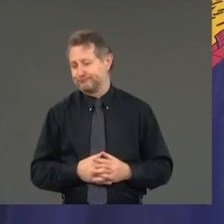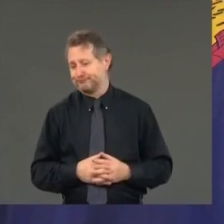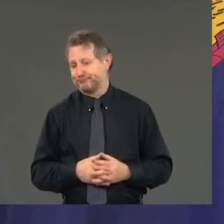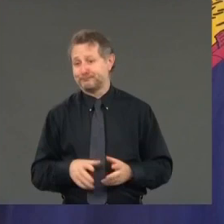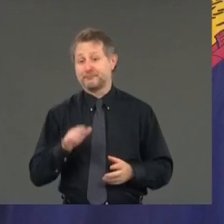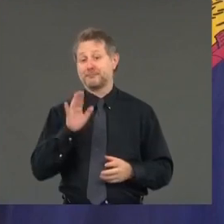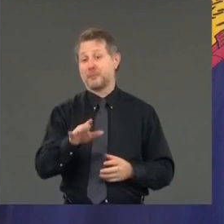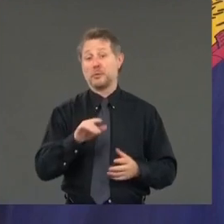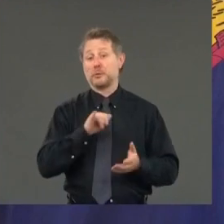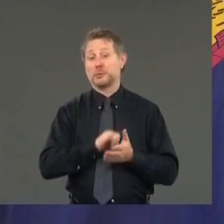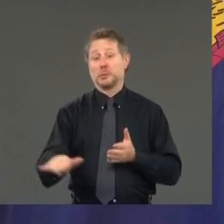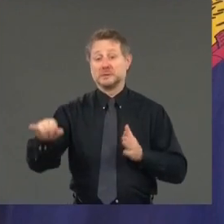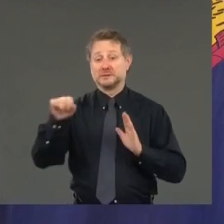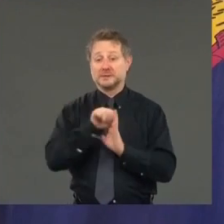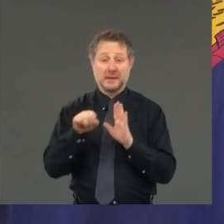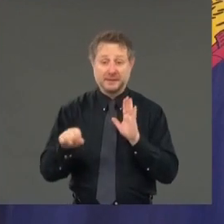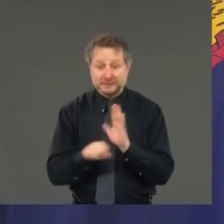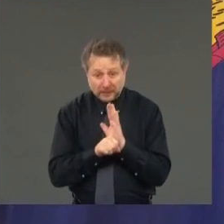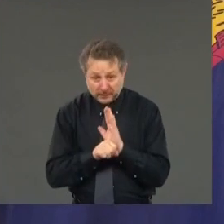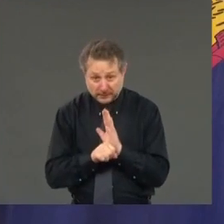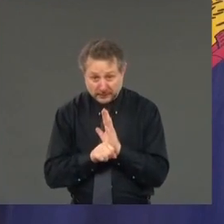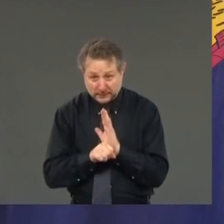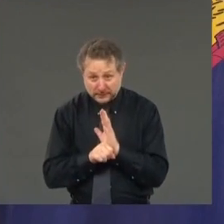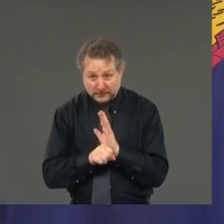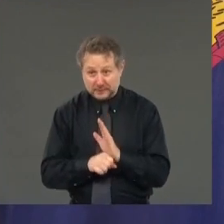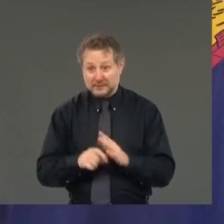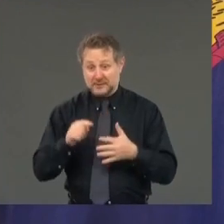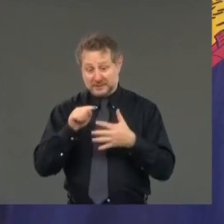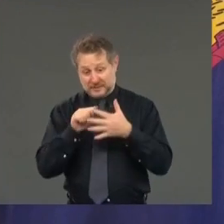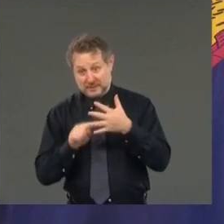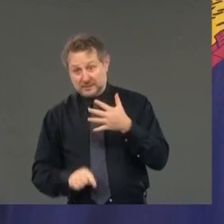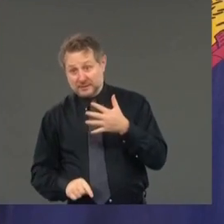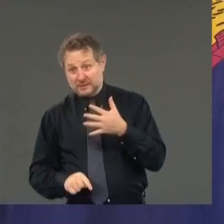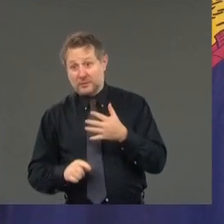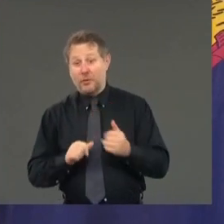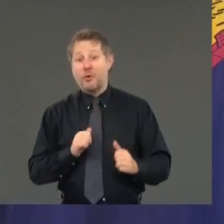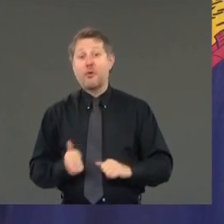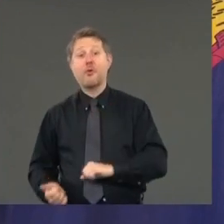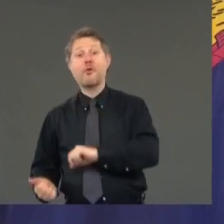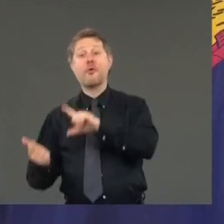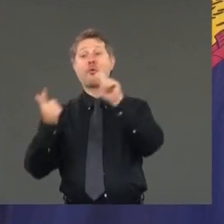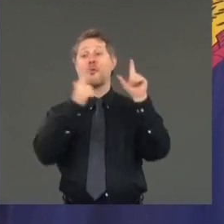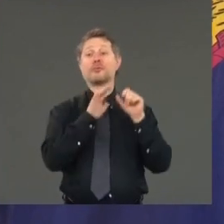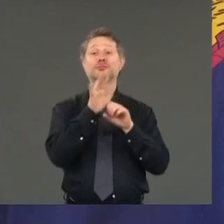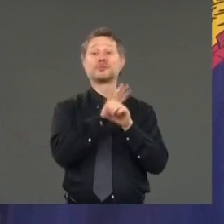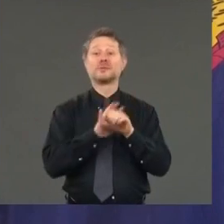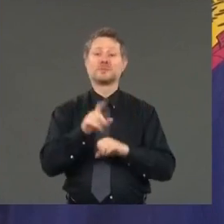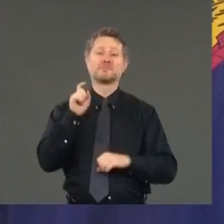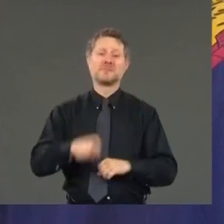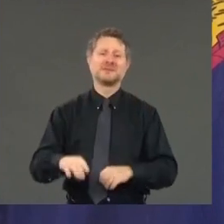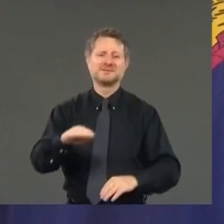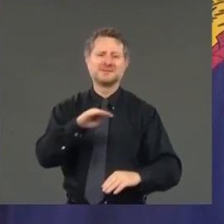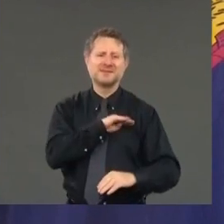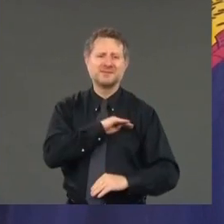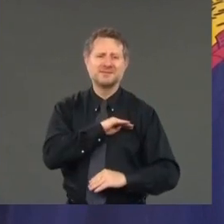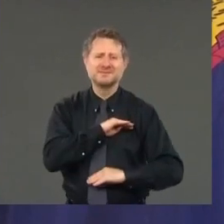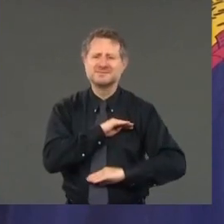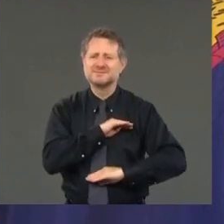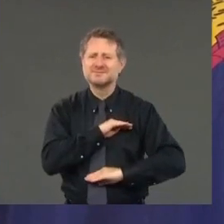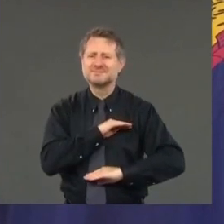set criteria that every region must meet. The criteria doesn't